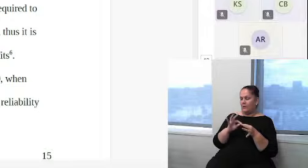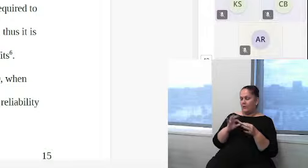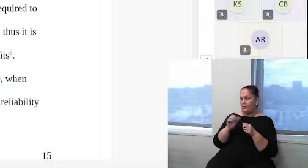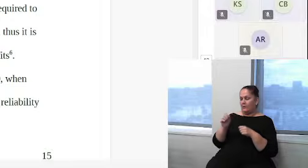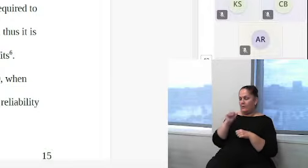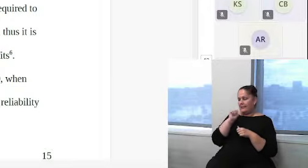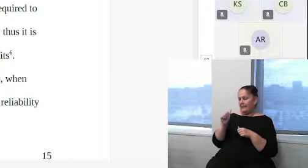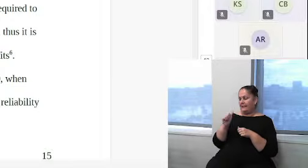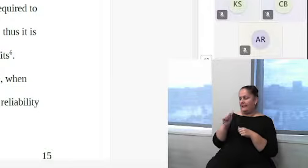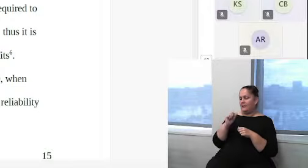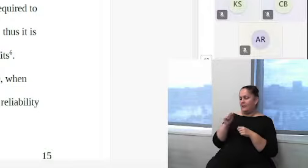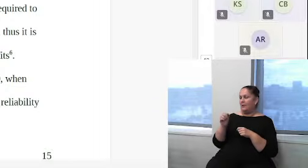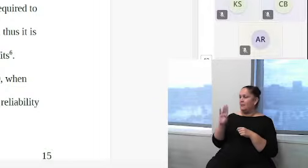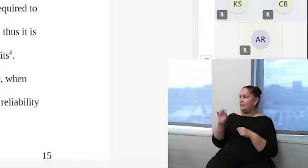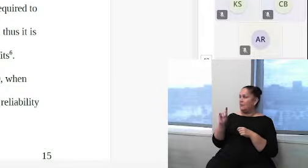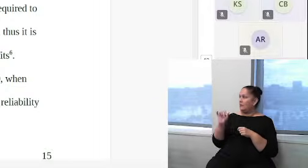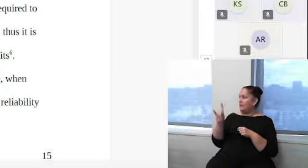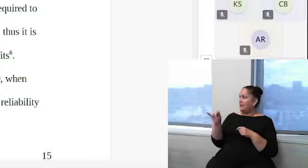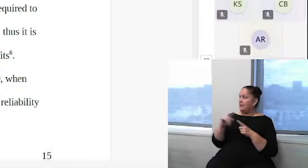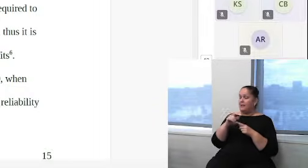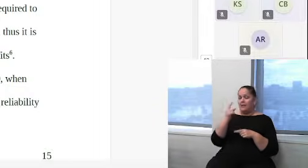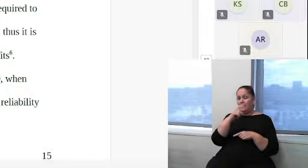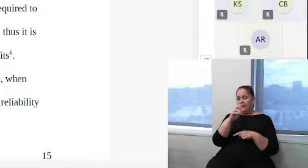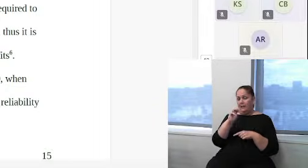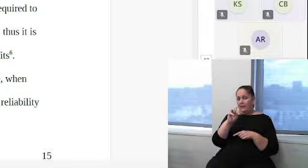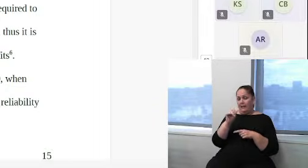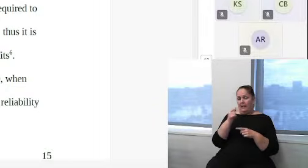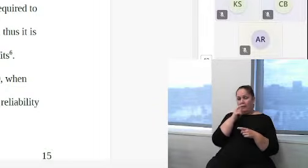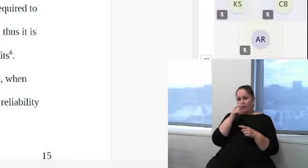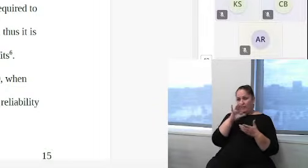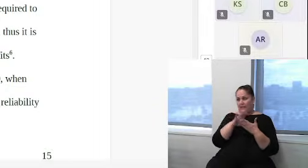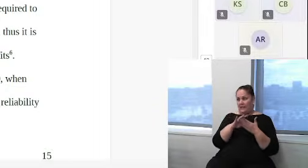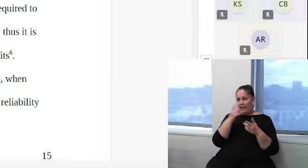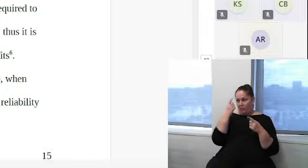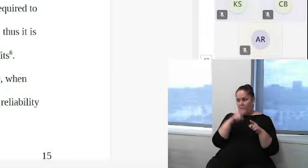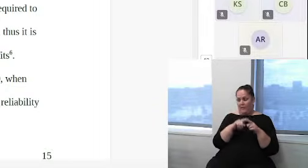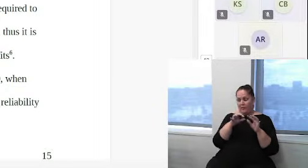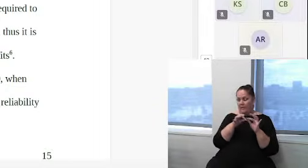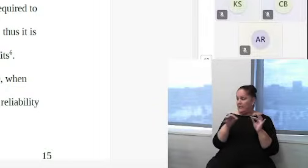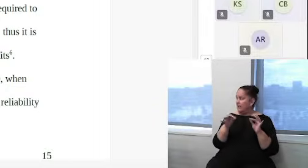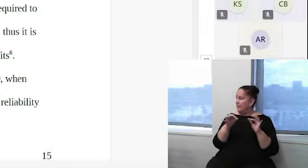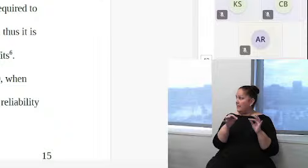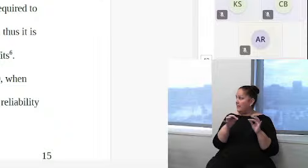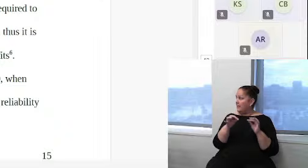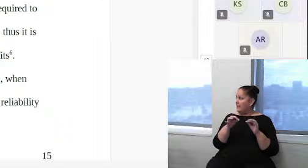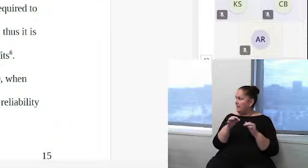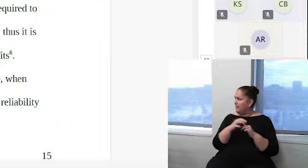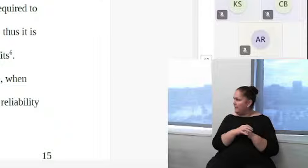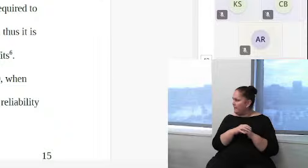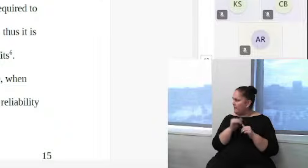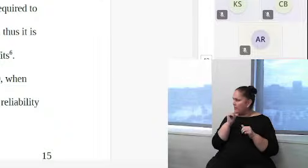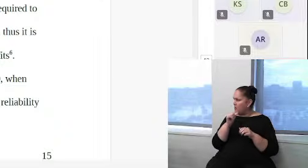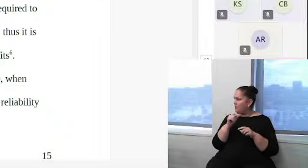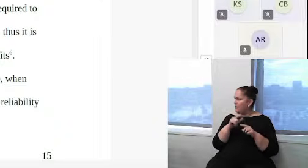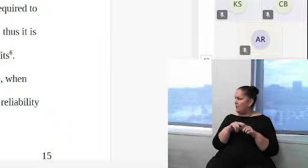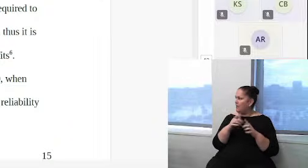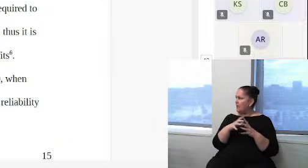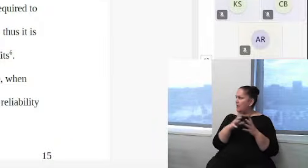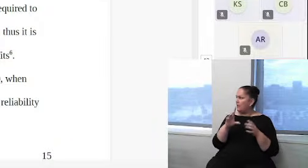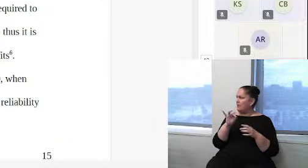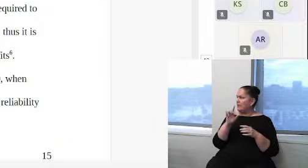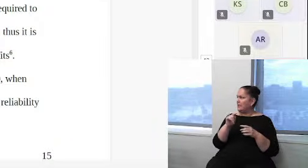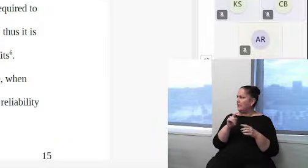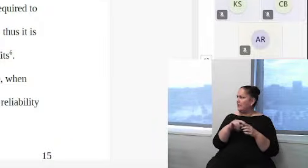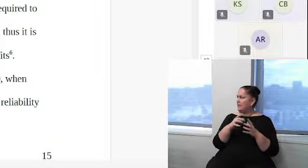decide who sings and who doesn't. Mr. Brady. Mr. Melendez, would you agree with the statement that Luma lacks much of